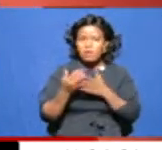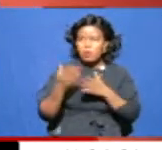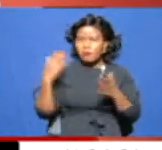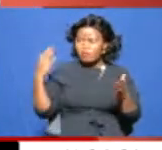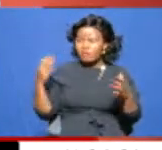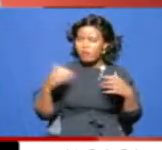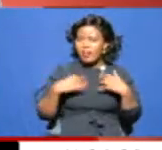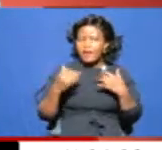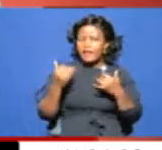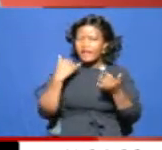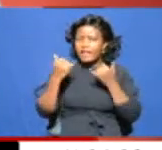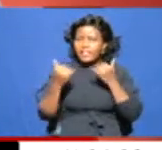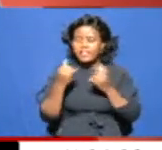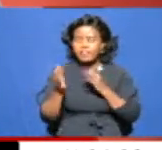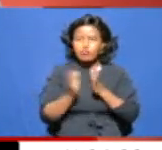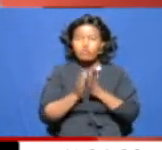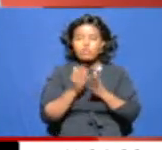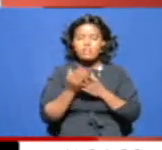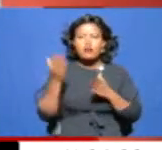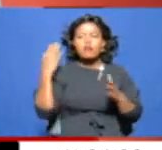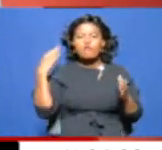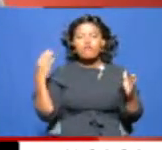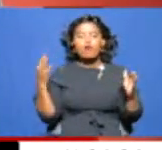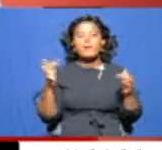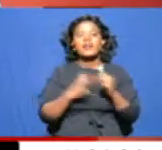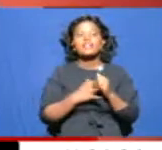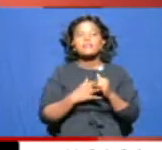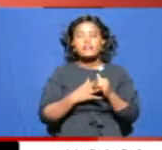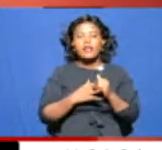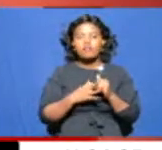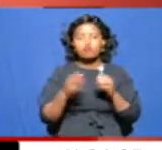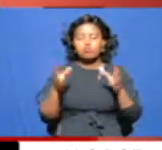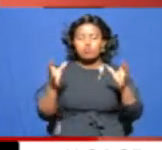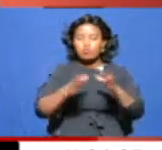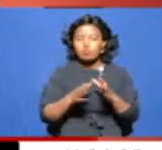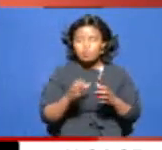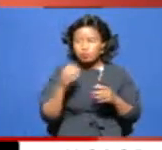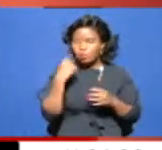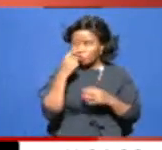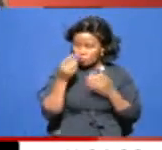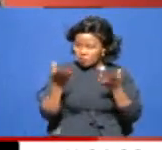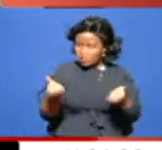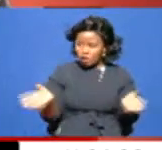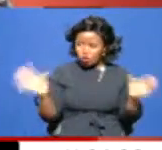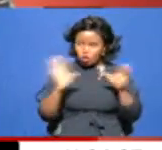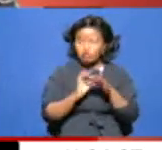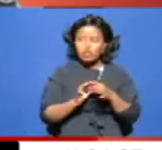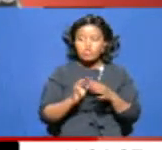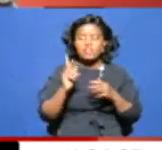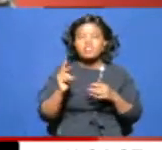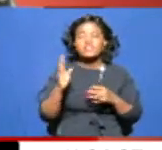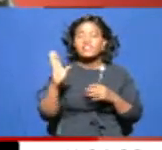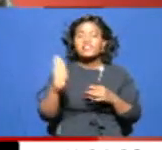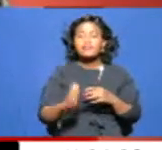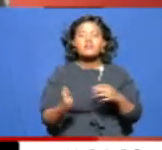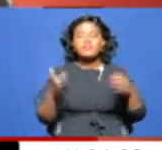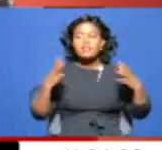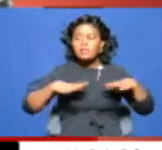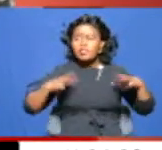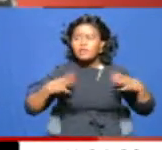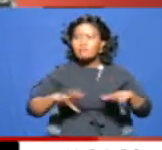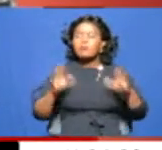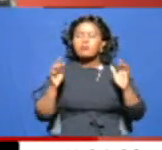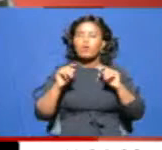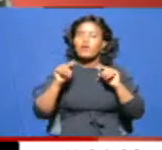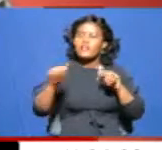former Kibera Black Stars coach, that was Solo, who's now at KCB. Mm-hmm. the fans were almost killing me because they were demanding